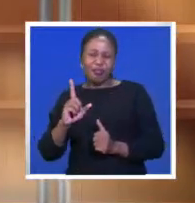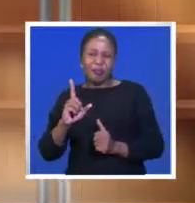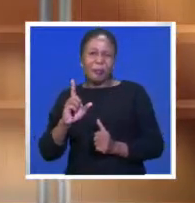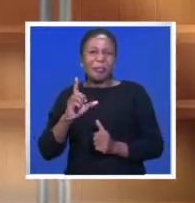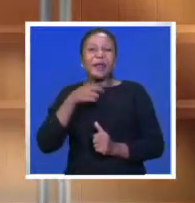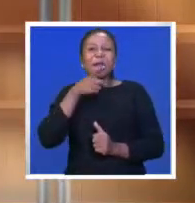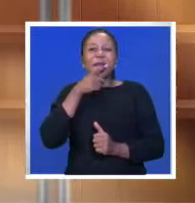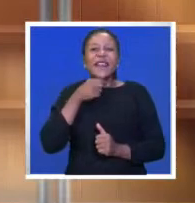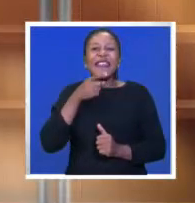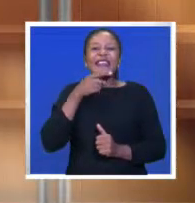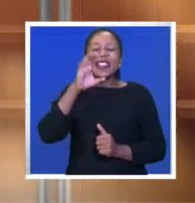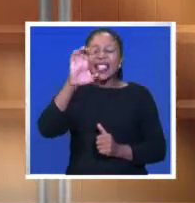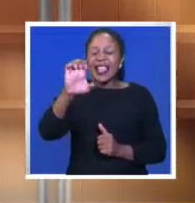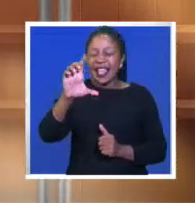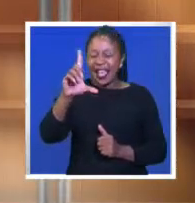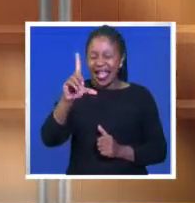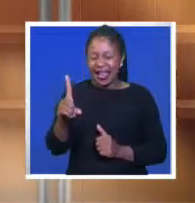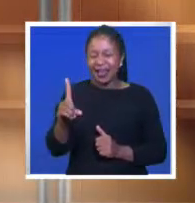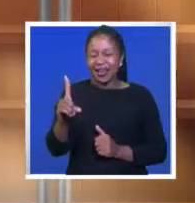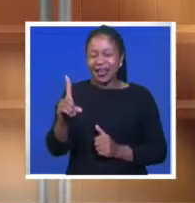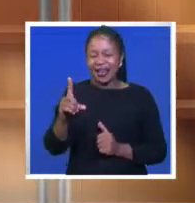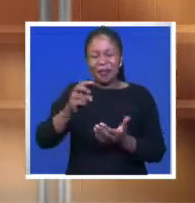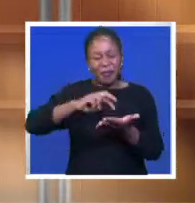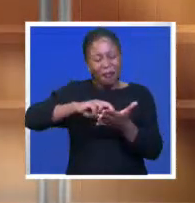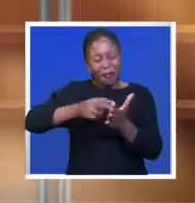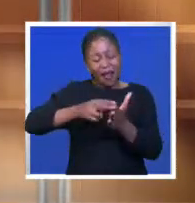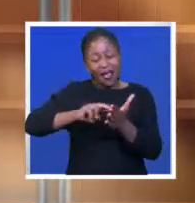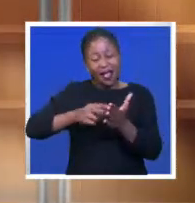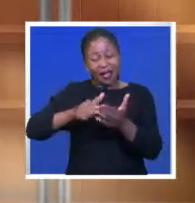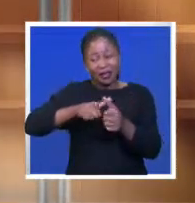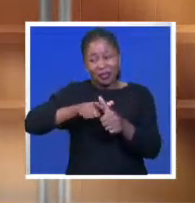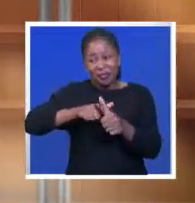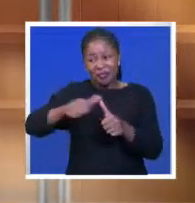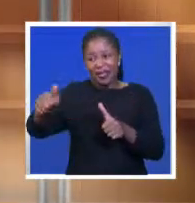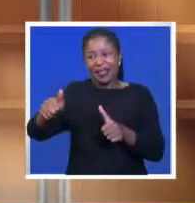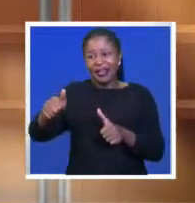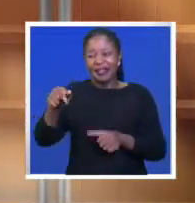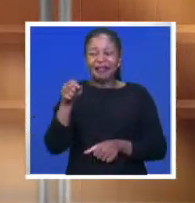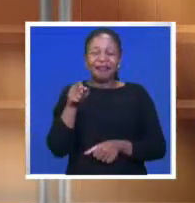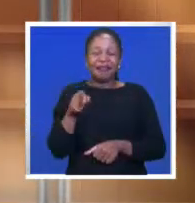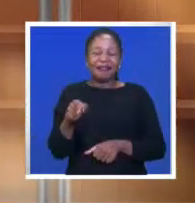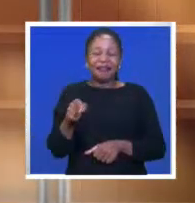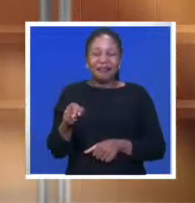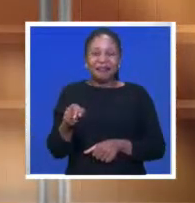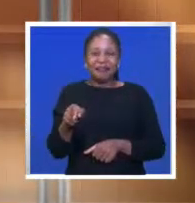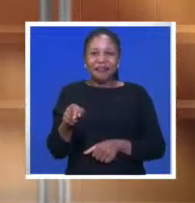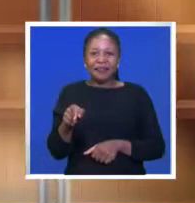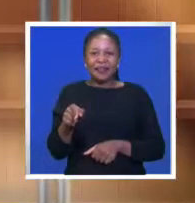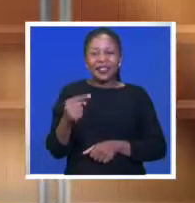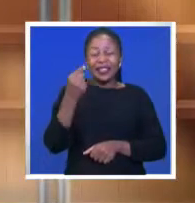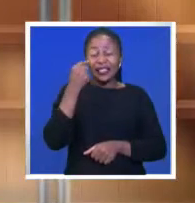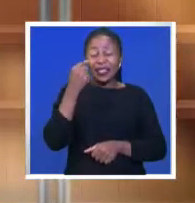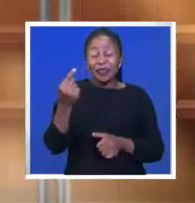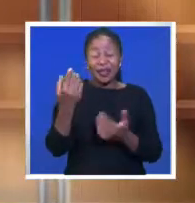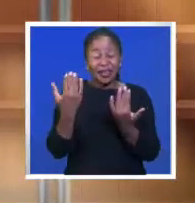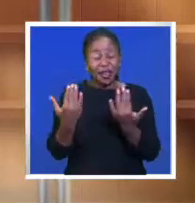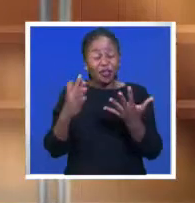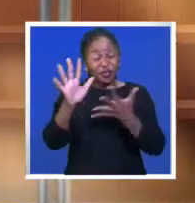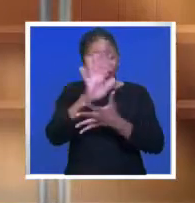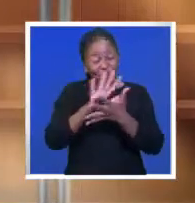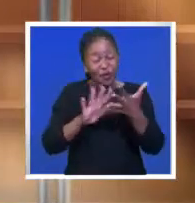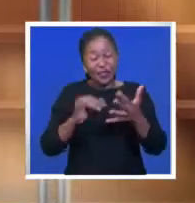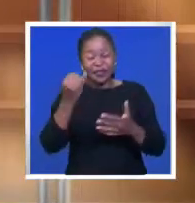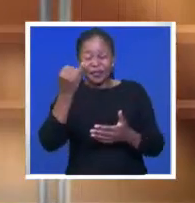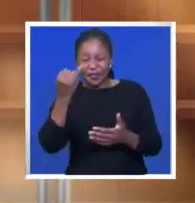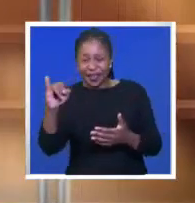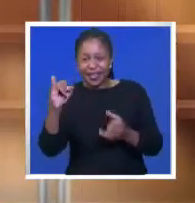see, with the story, you introduce now, and then you expose me to the problem, what actually is happening here, and